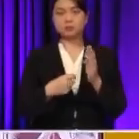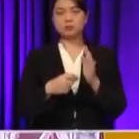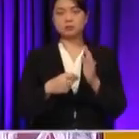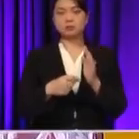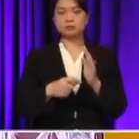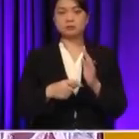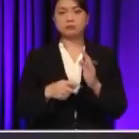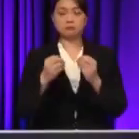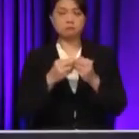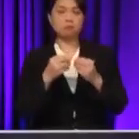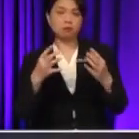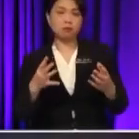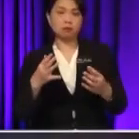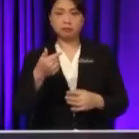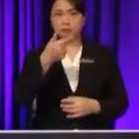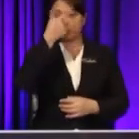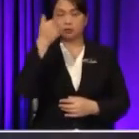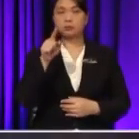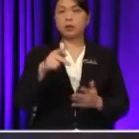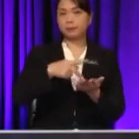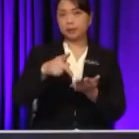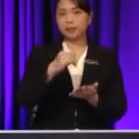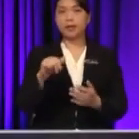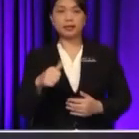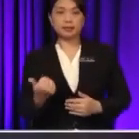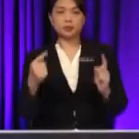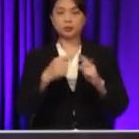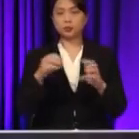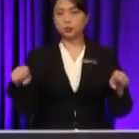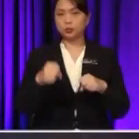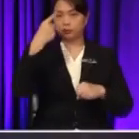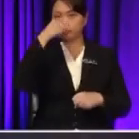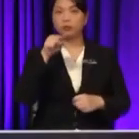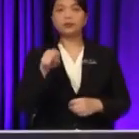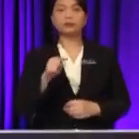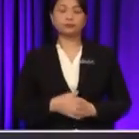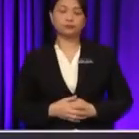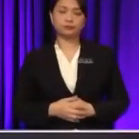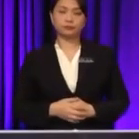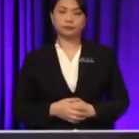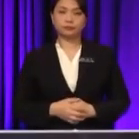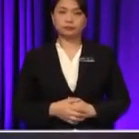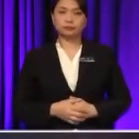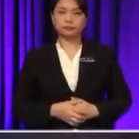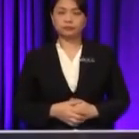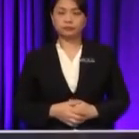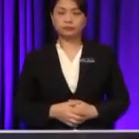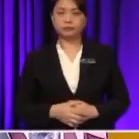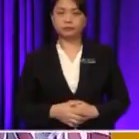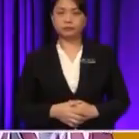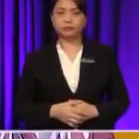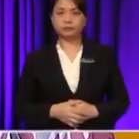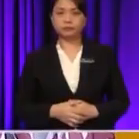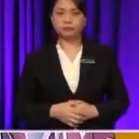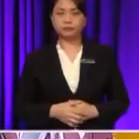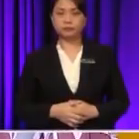lot. Yes, because you are paying for them to cook for you, right? Yes, true. Okay, why don't we go to the next point? Okay, for the third